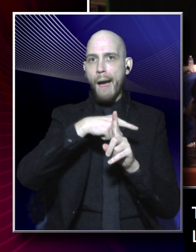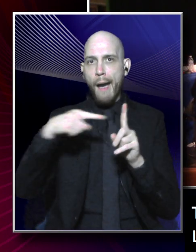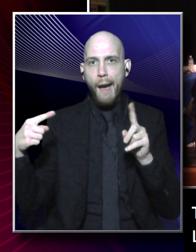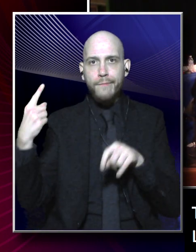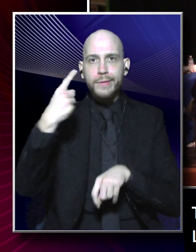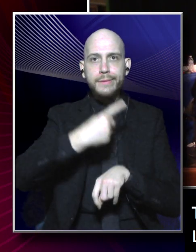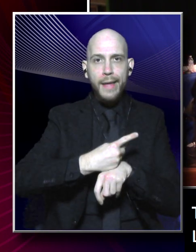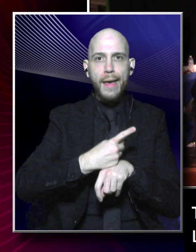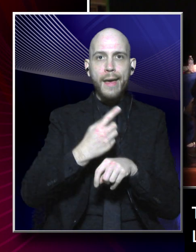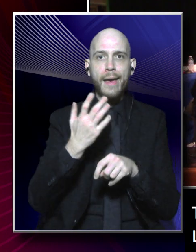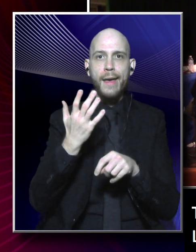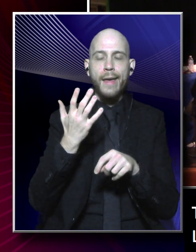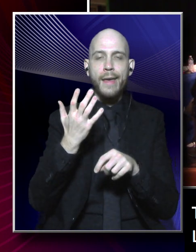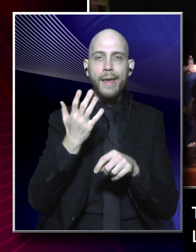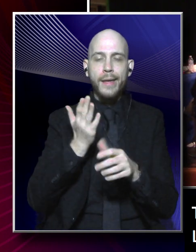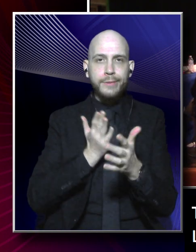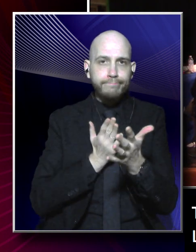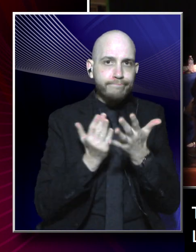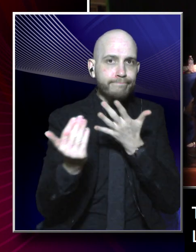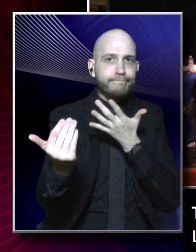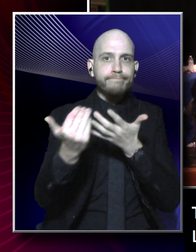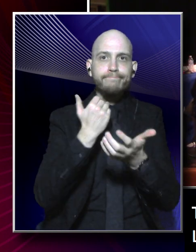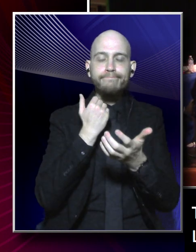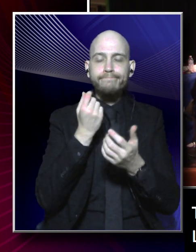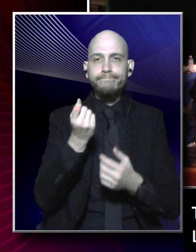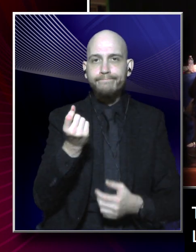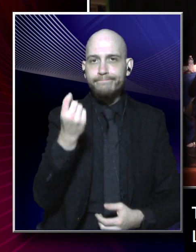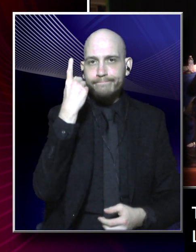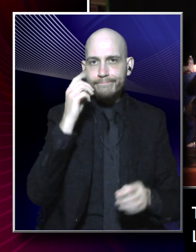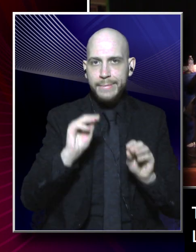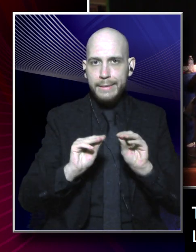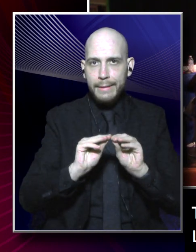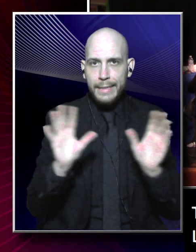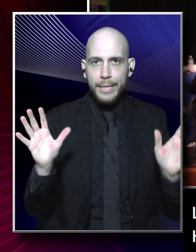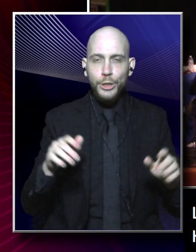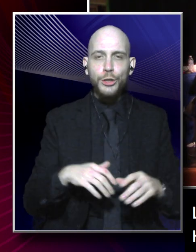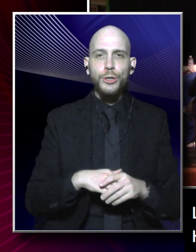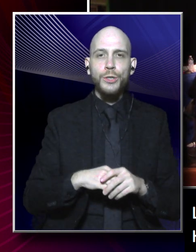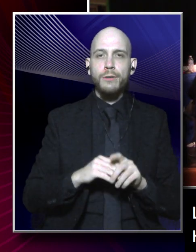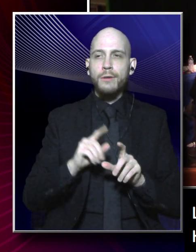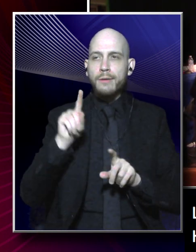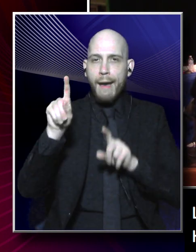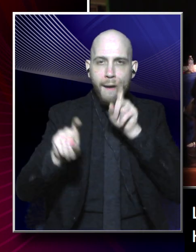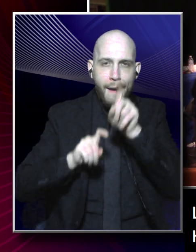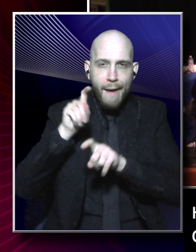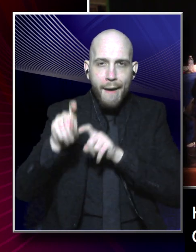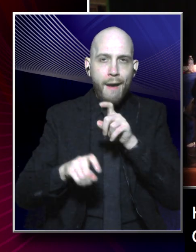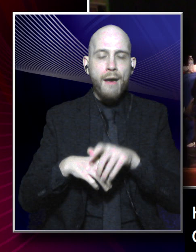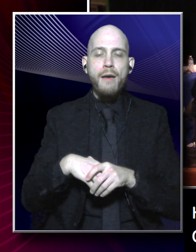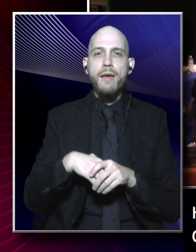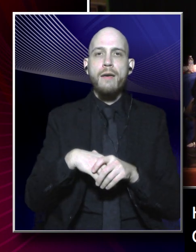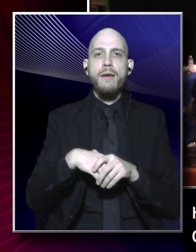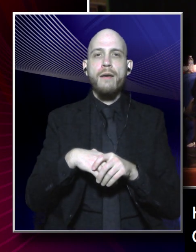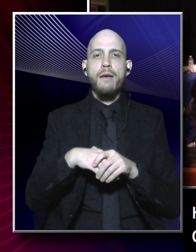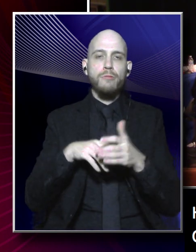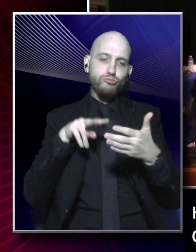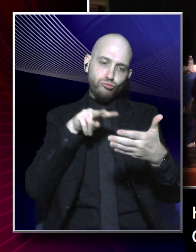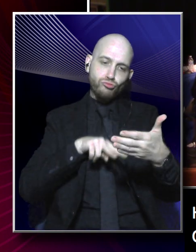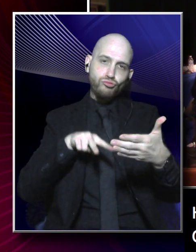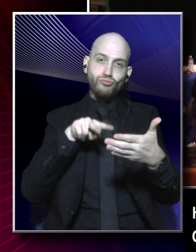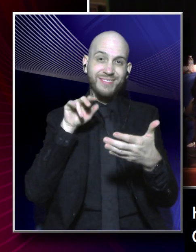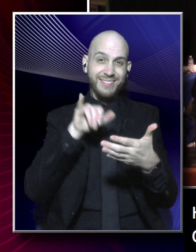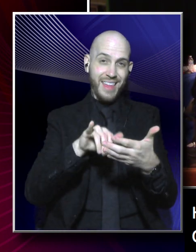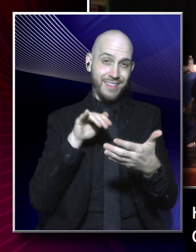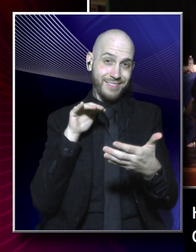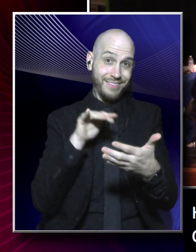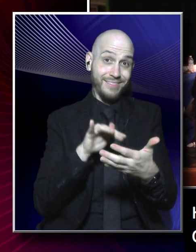really understand the challenge, get our questions answered, look at the feasibility study, and as